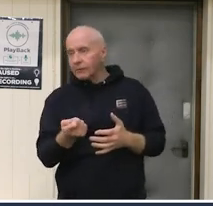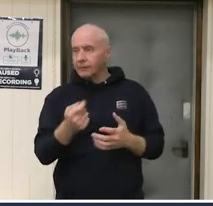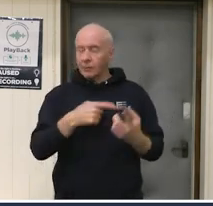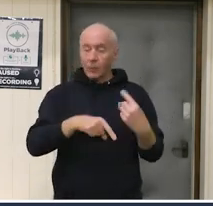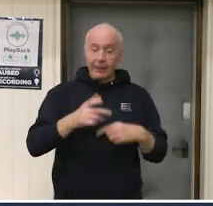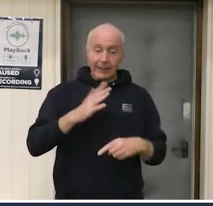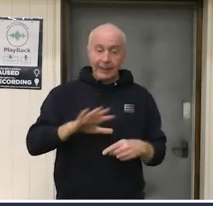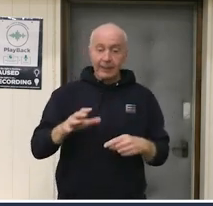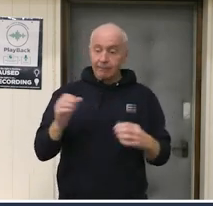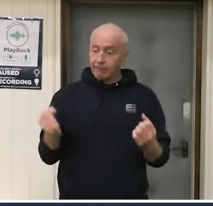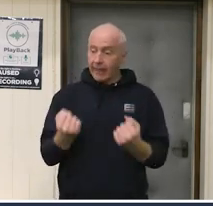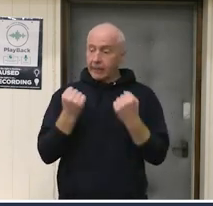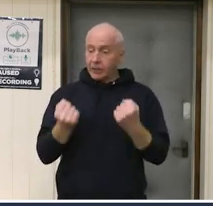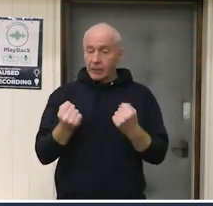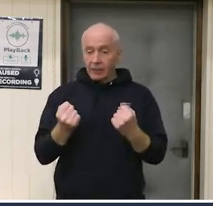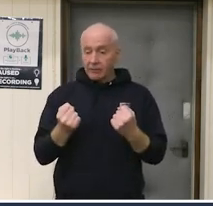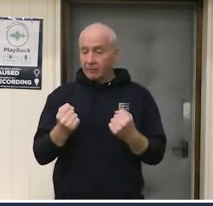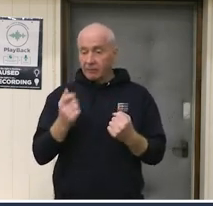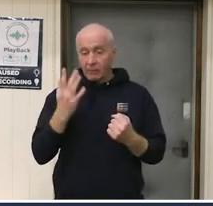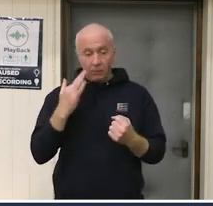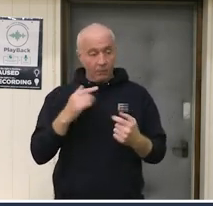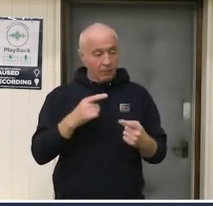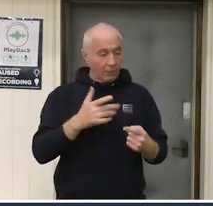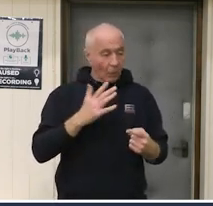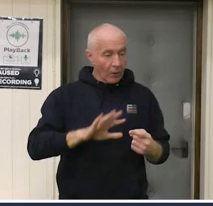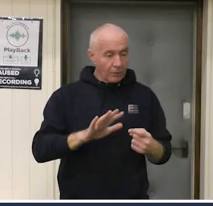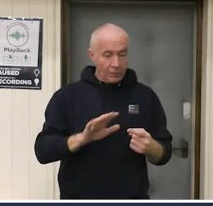We need to be able to turn it on and off when we want it, right?